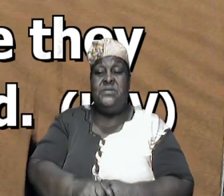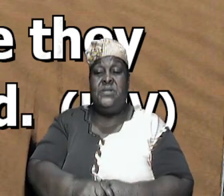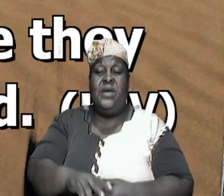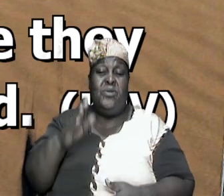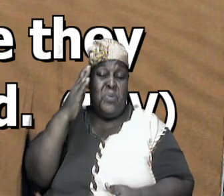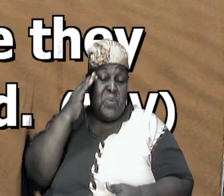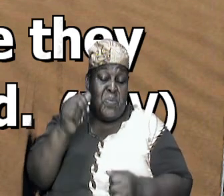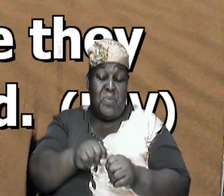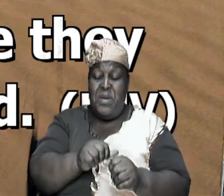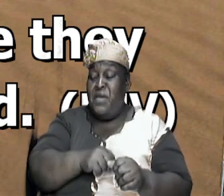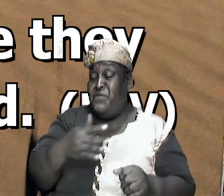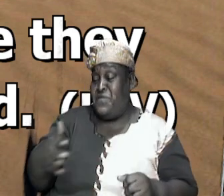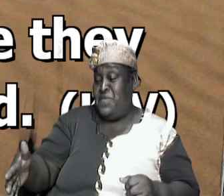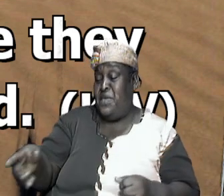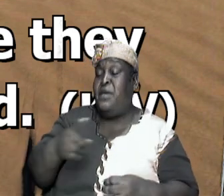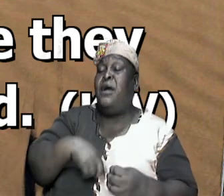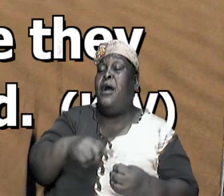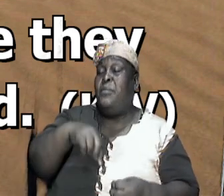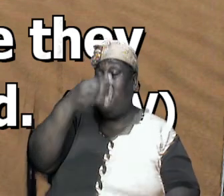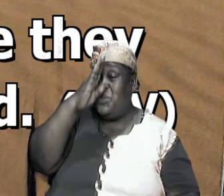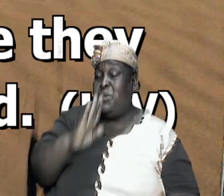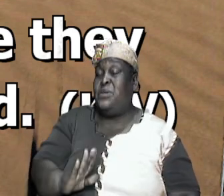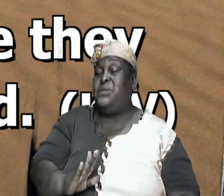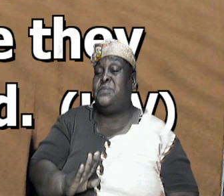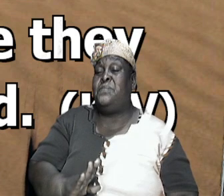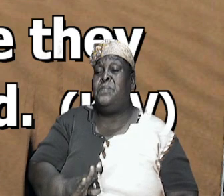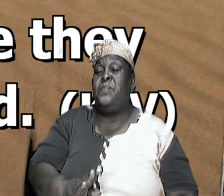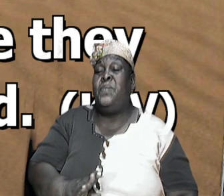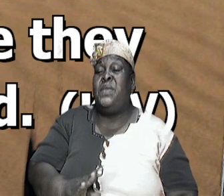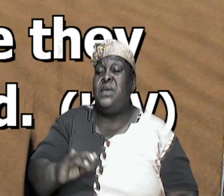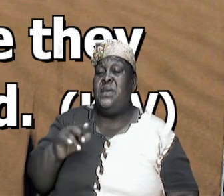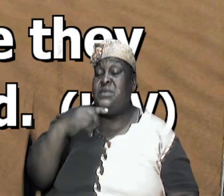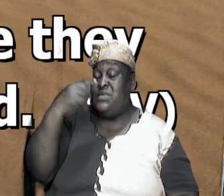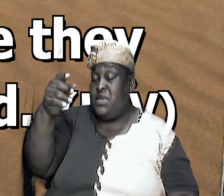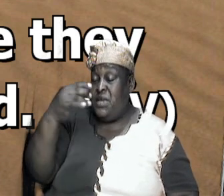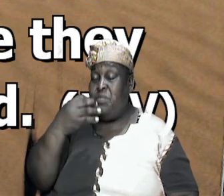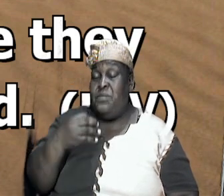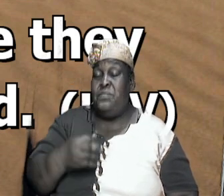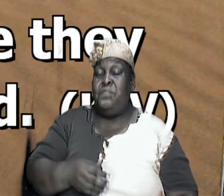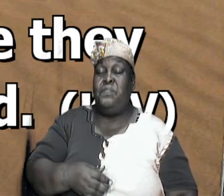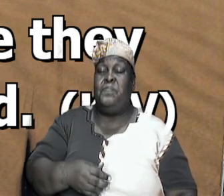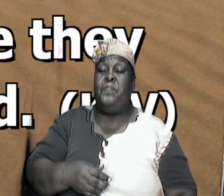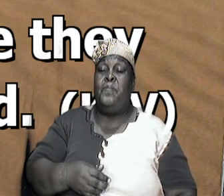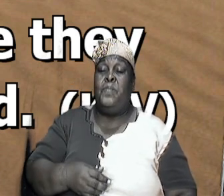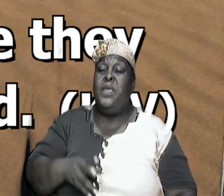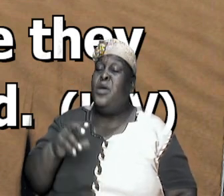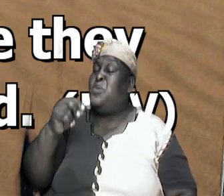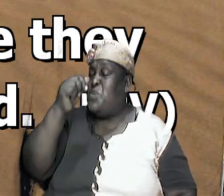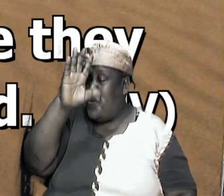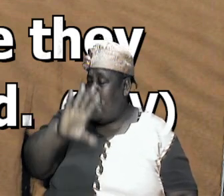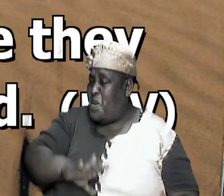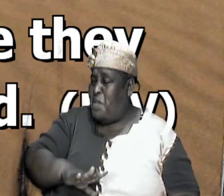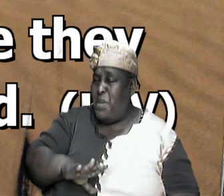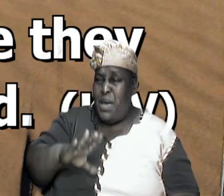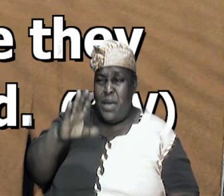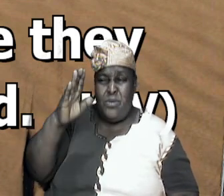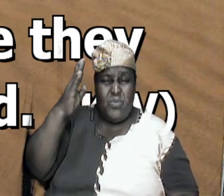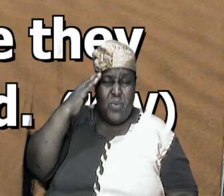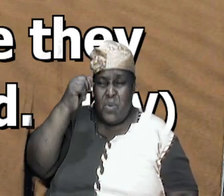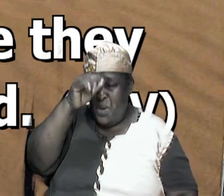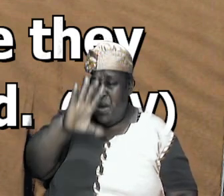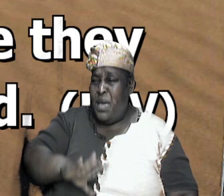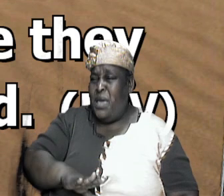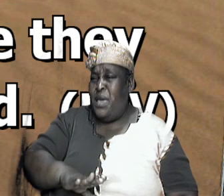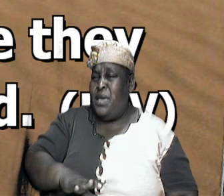knows everything about Christ. As he said before, you know, no man really knows a man except